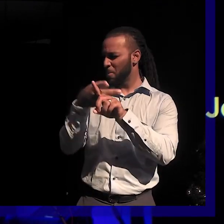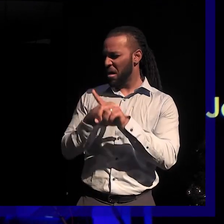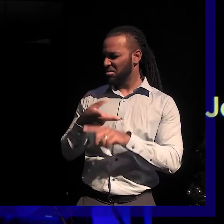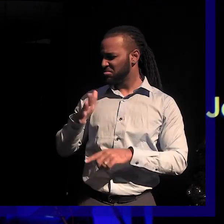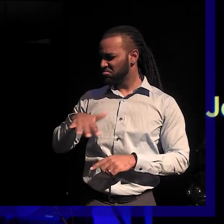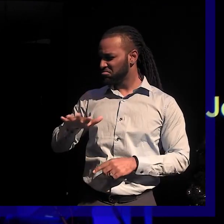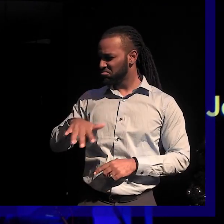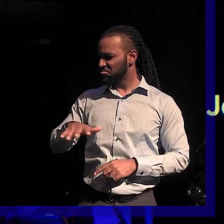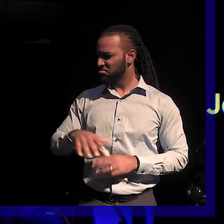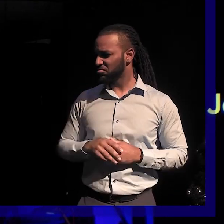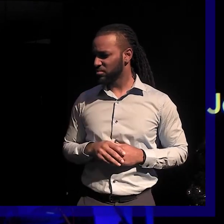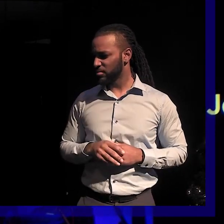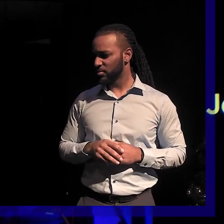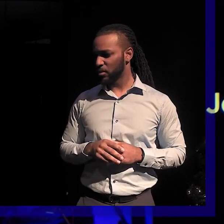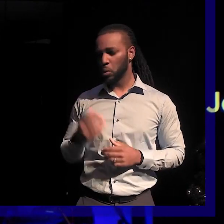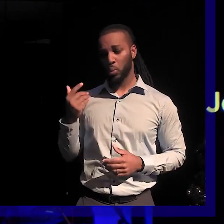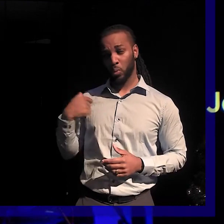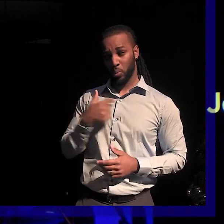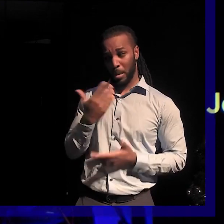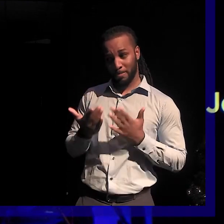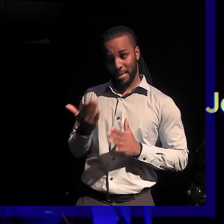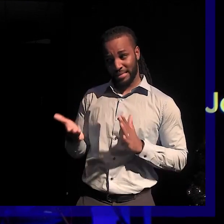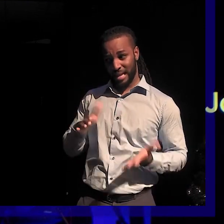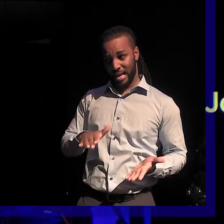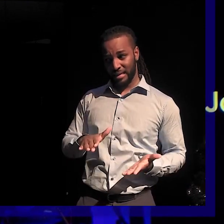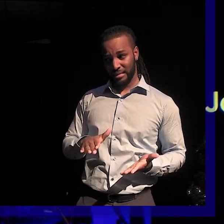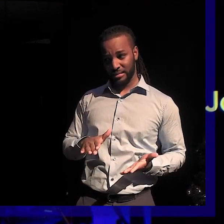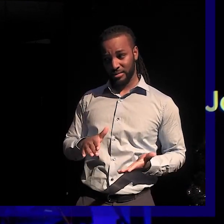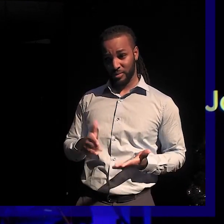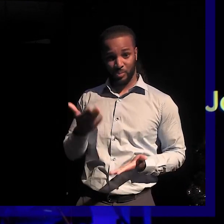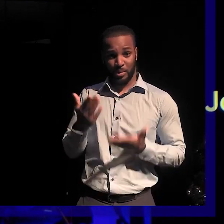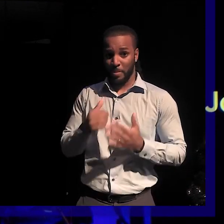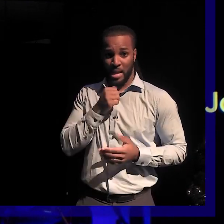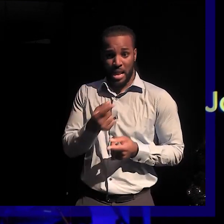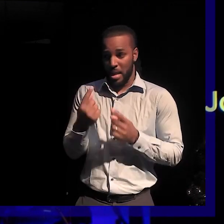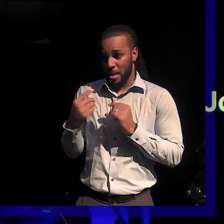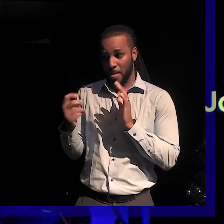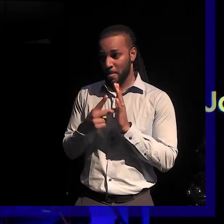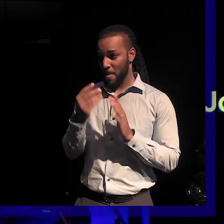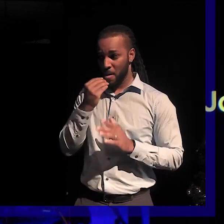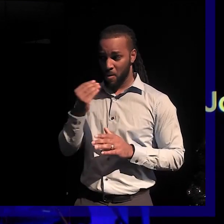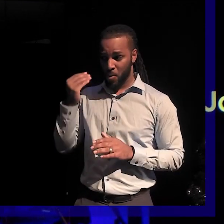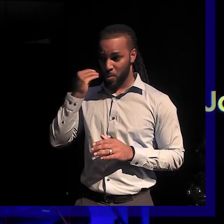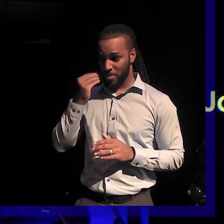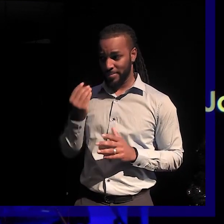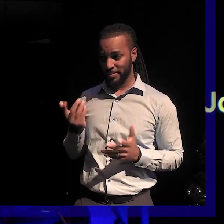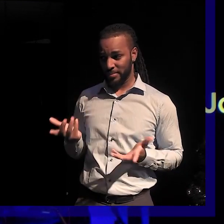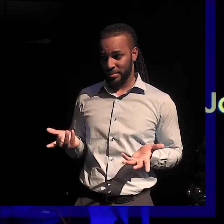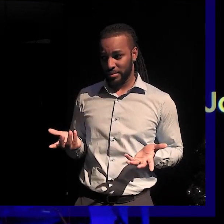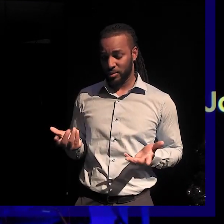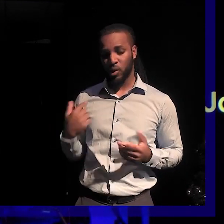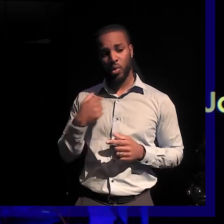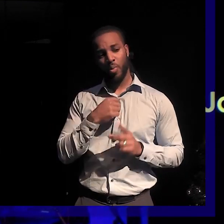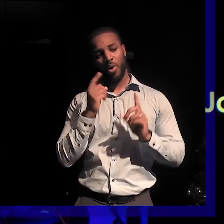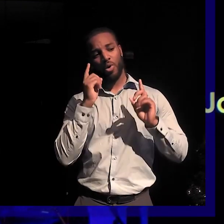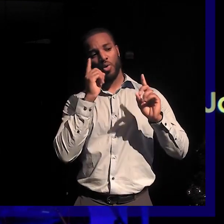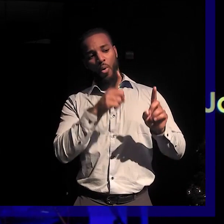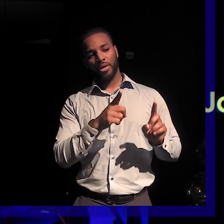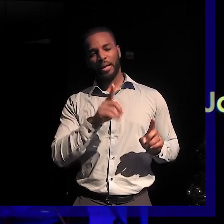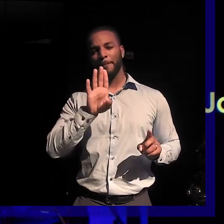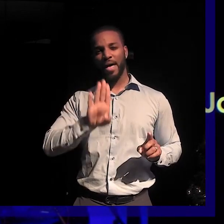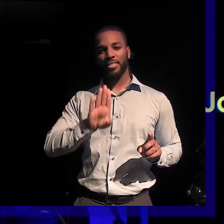2.5 months. We might die. We might not ever make it back. We're going